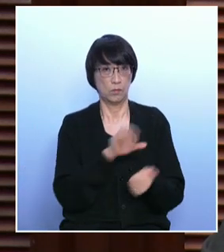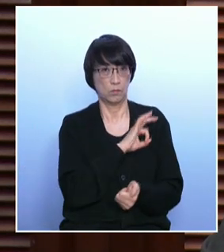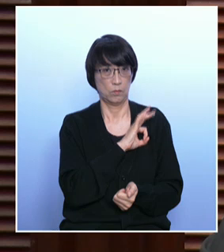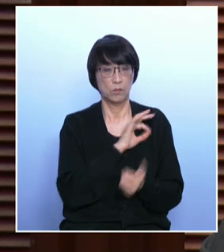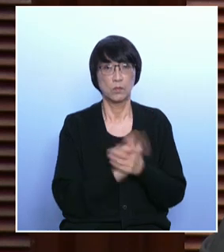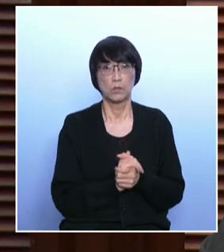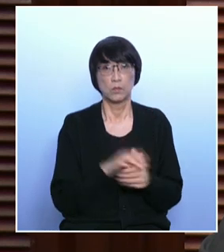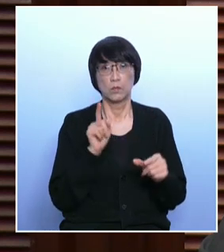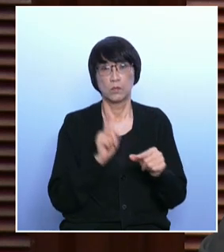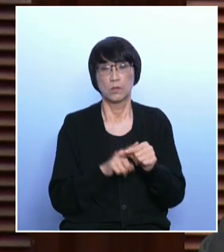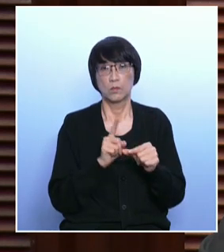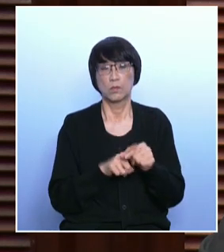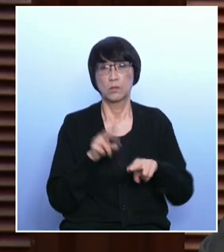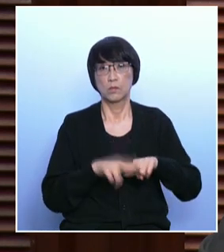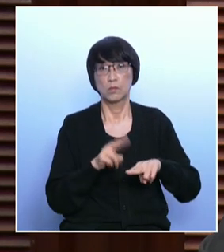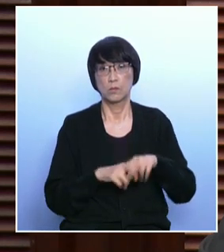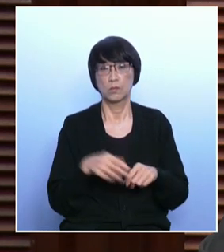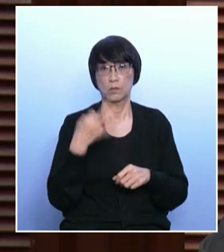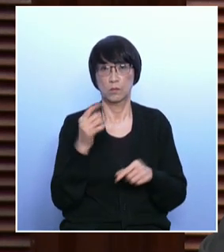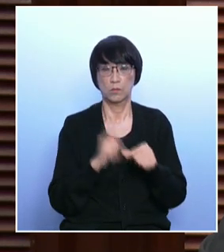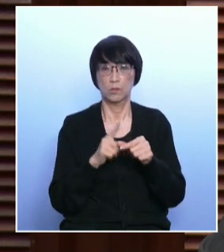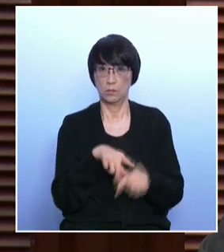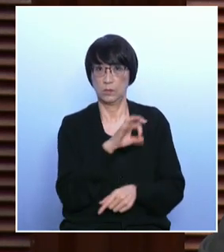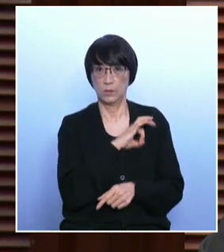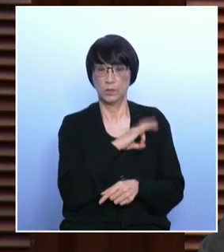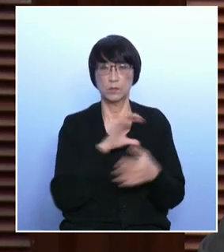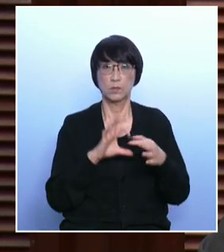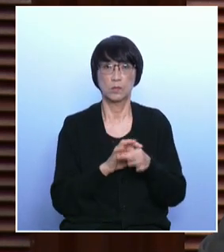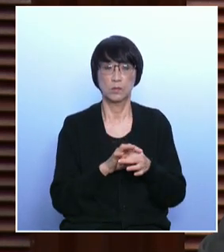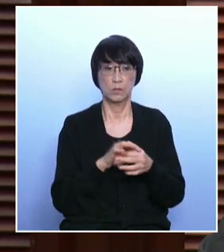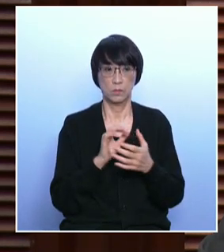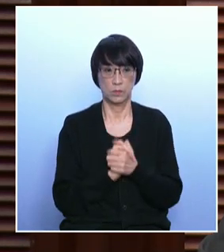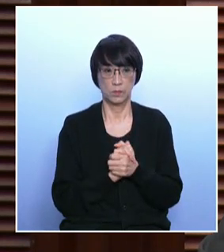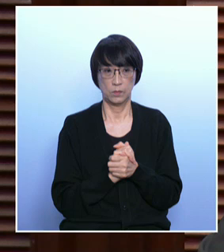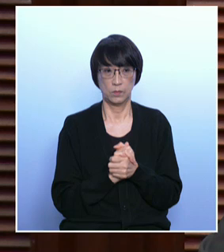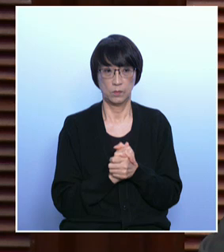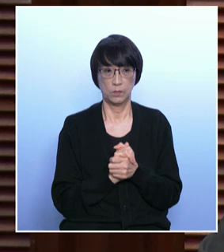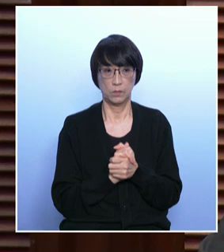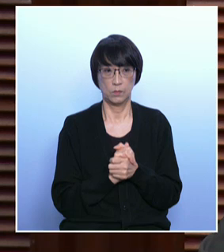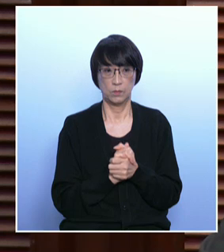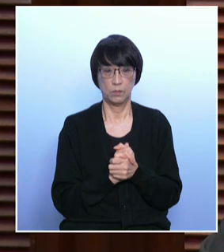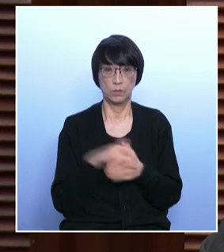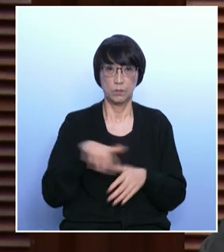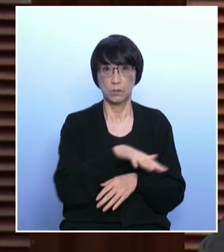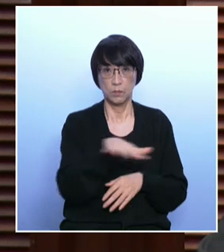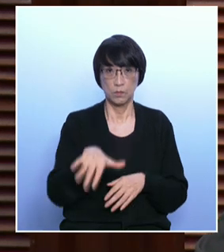development in Hong Kong. The 20th Third Plenum